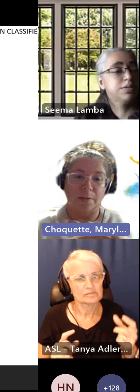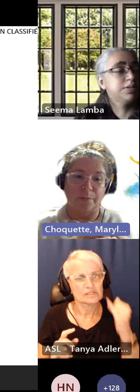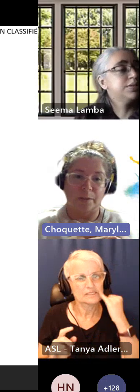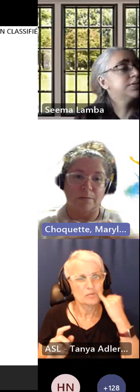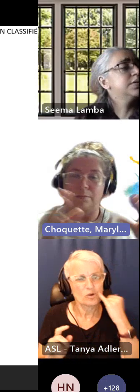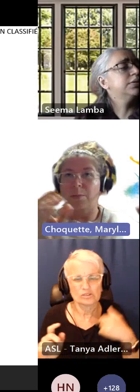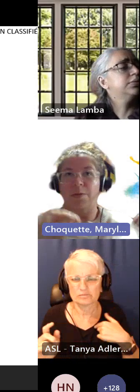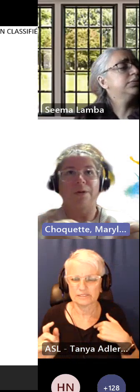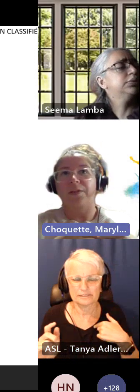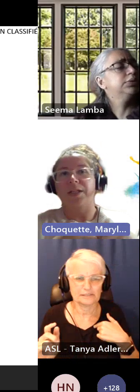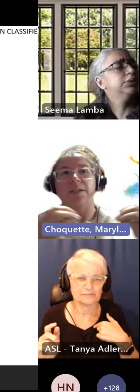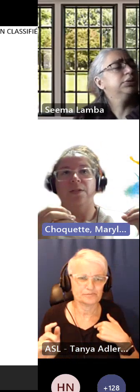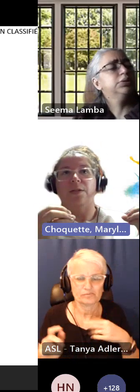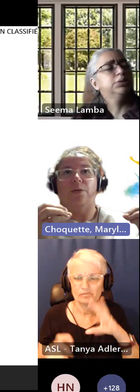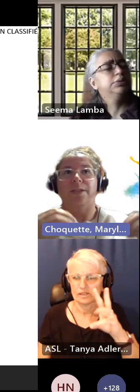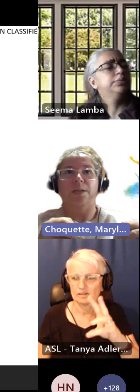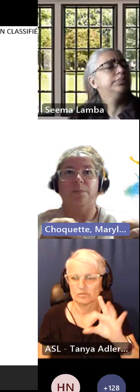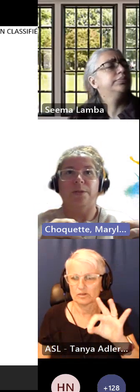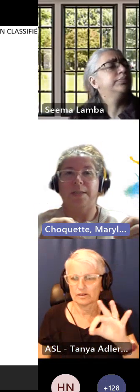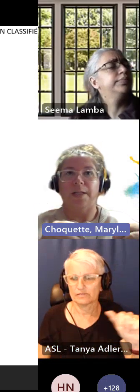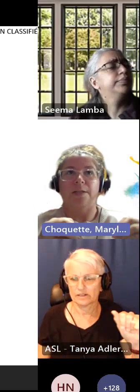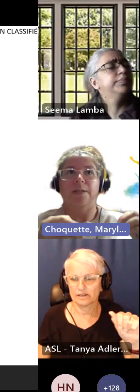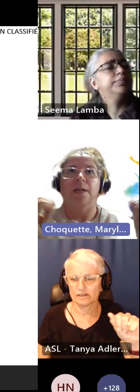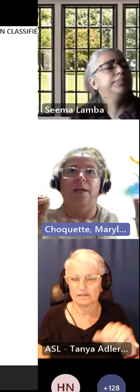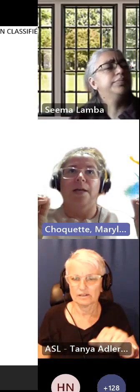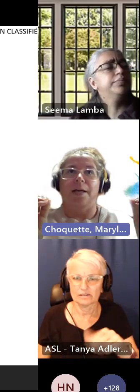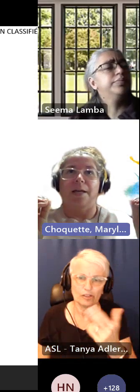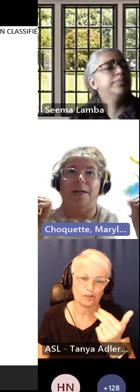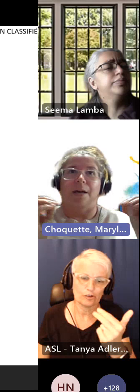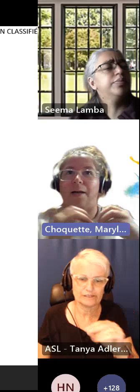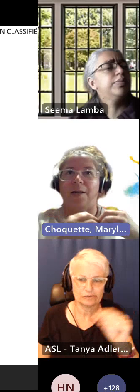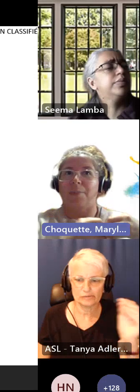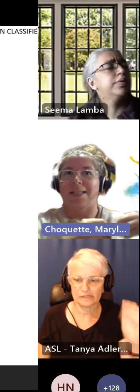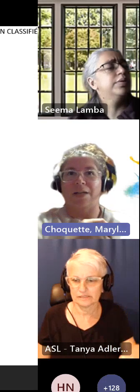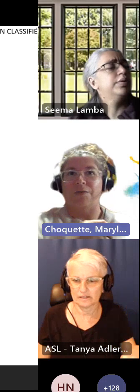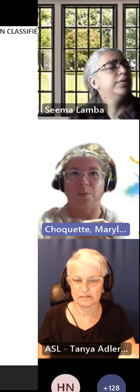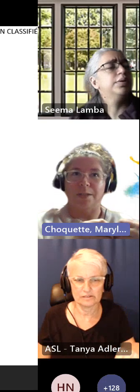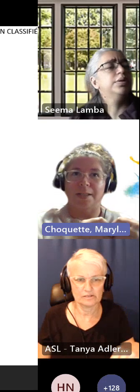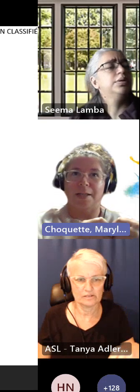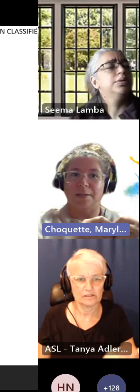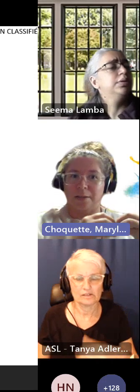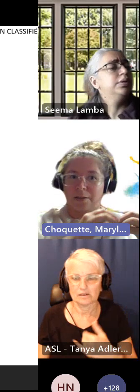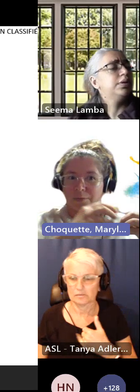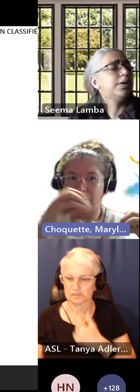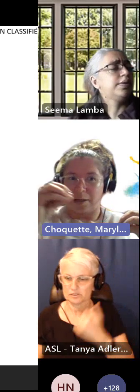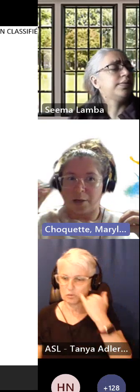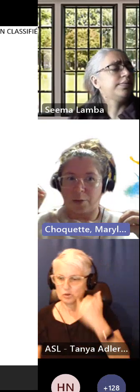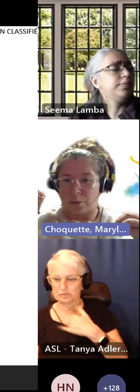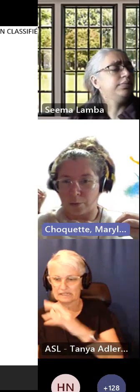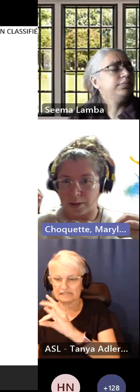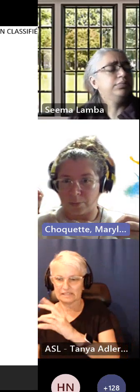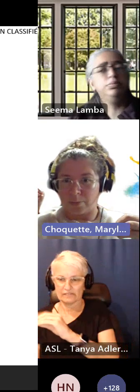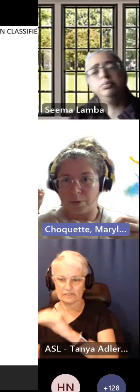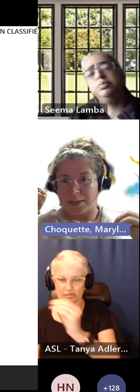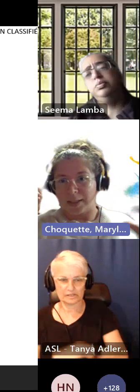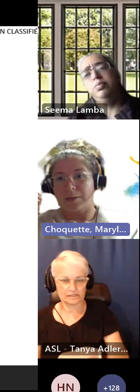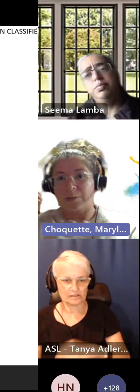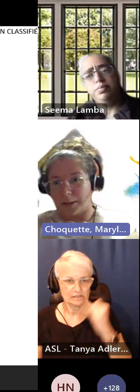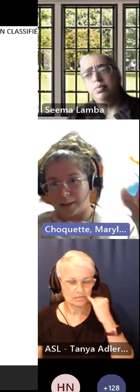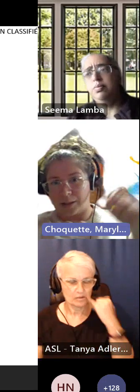took WFA is 13%, and I am at 7%, if I hire at